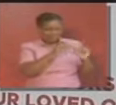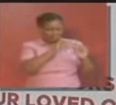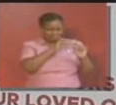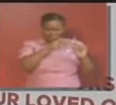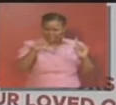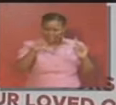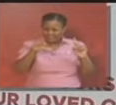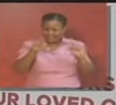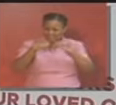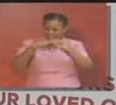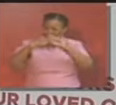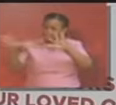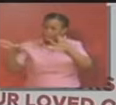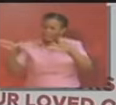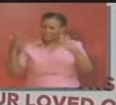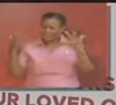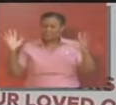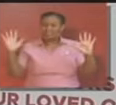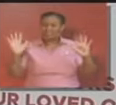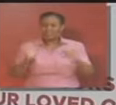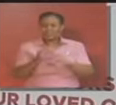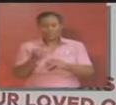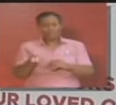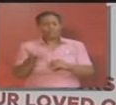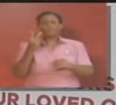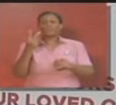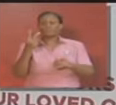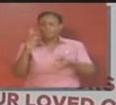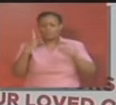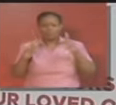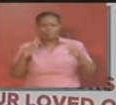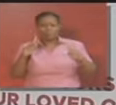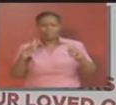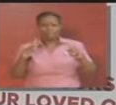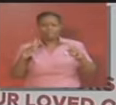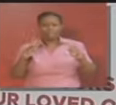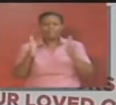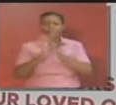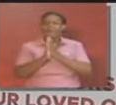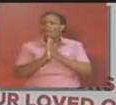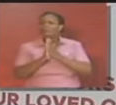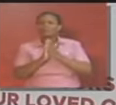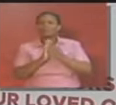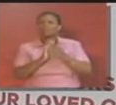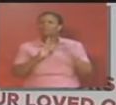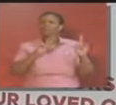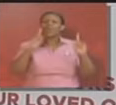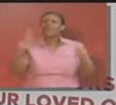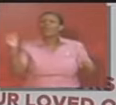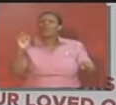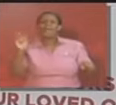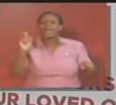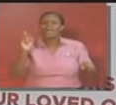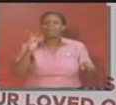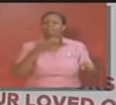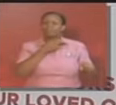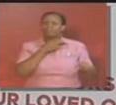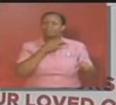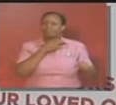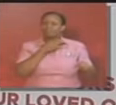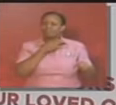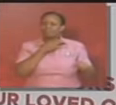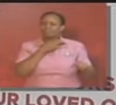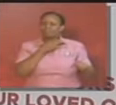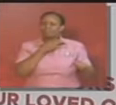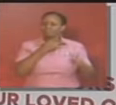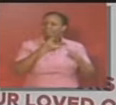We actually had 2 cases that when we investigated and asked where they'd been, they actually admitted to bar hopping. I don't know if you all